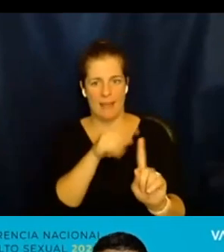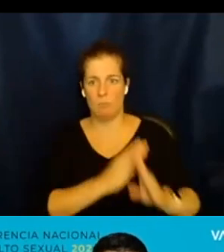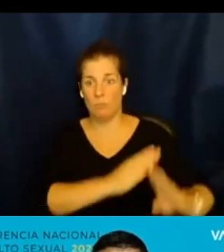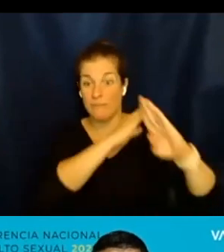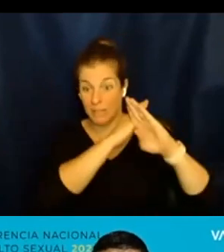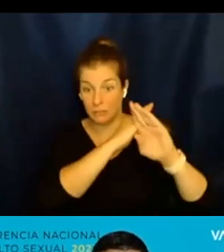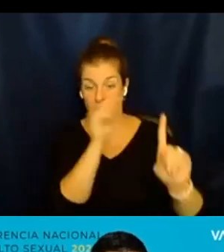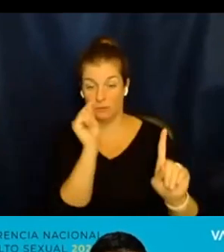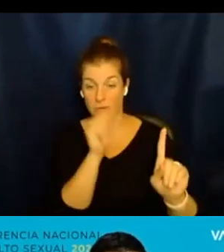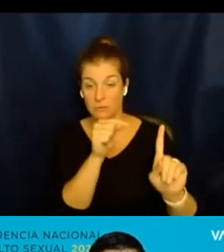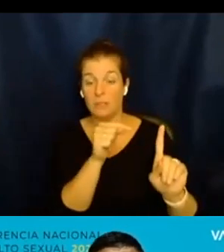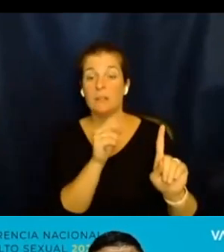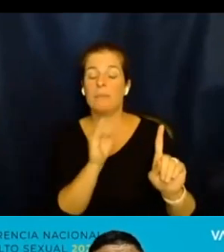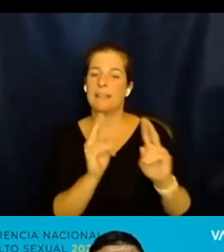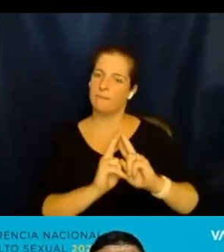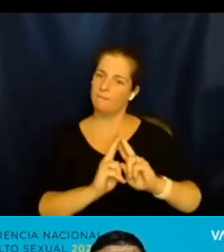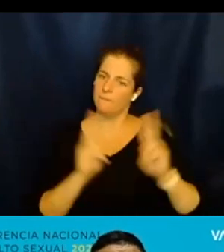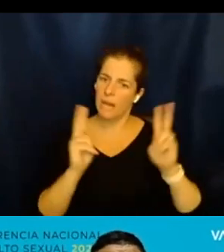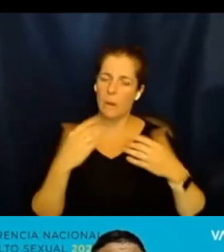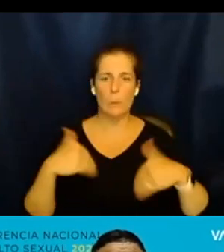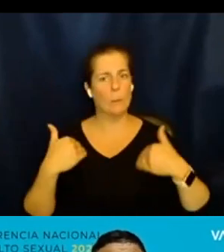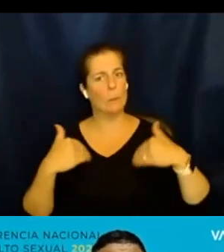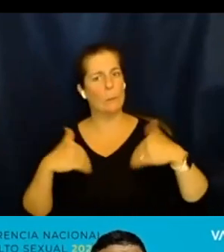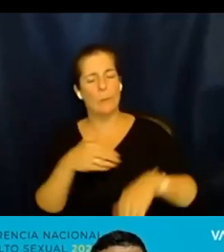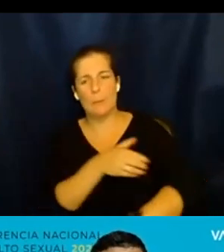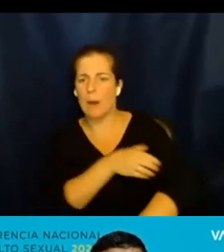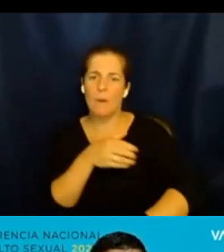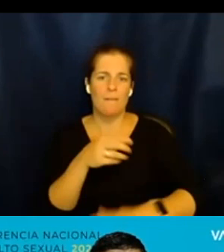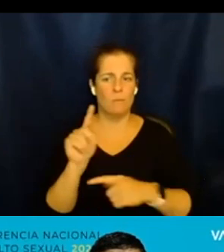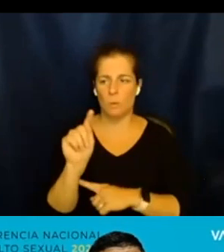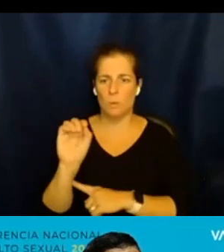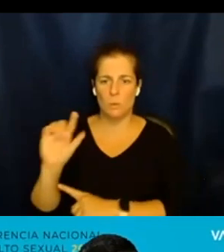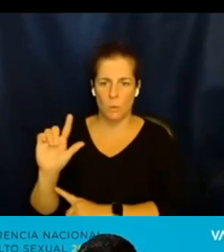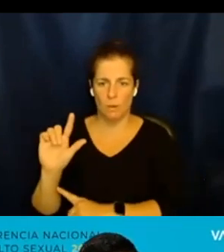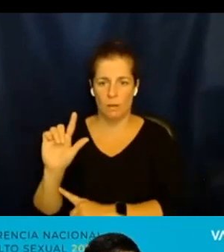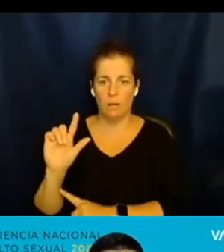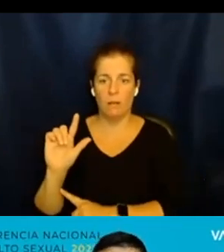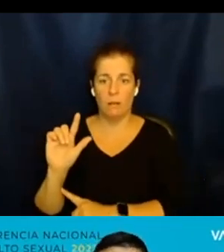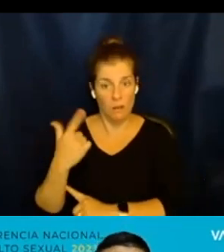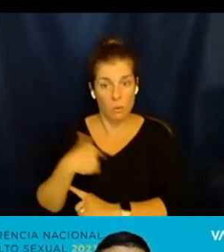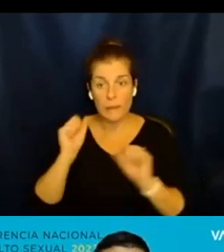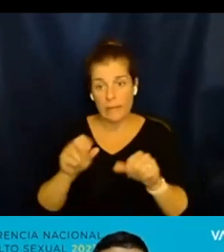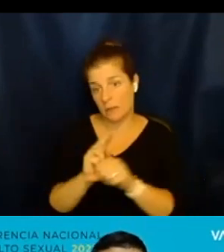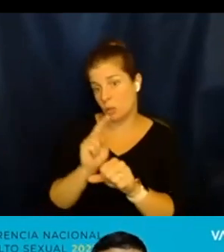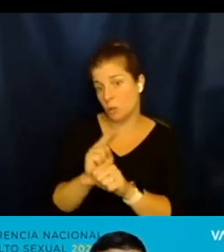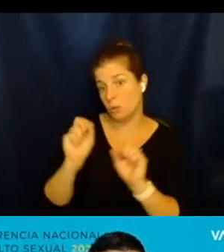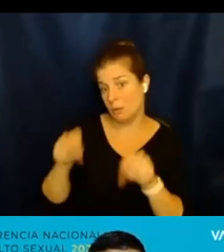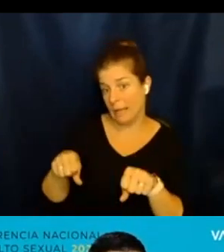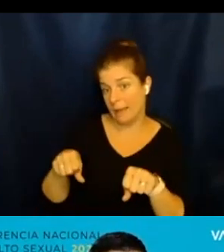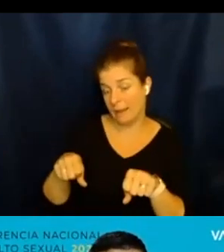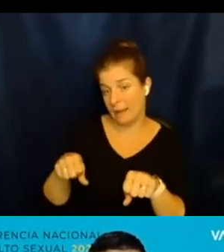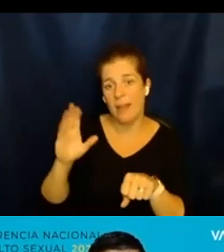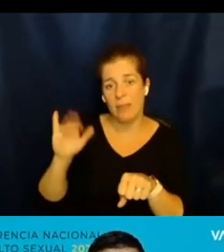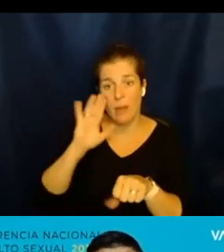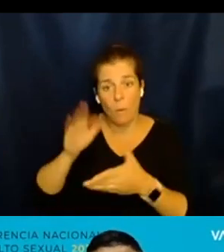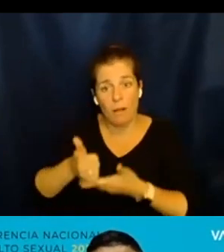very, very powerful tool that we can use to help those who